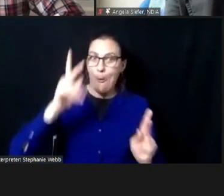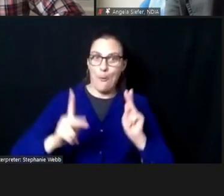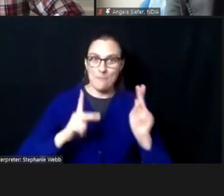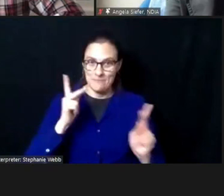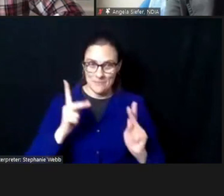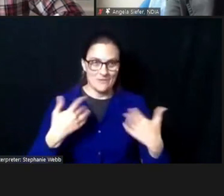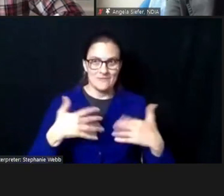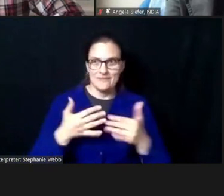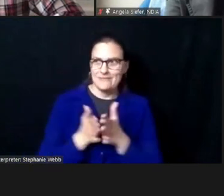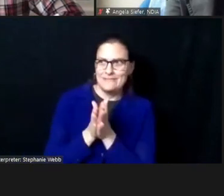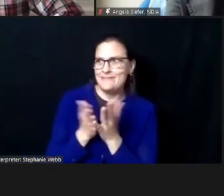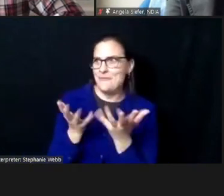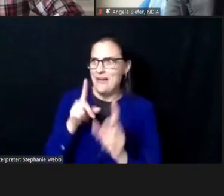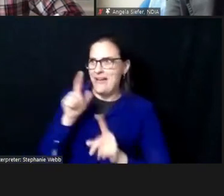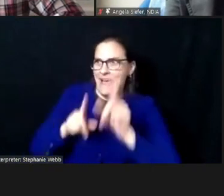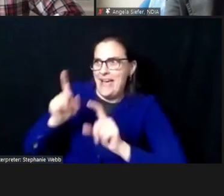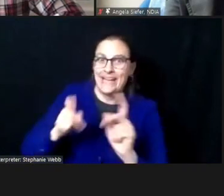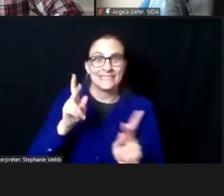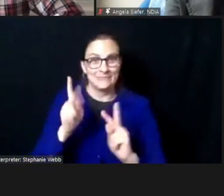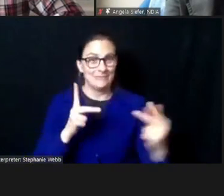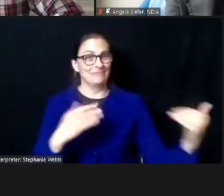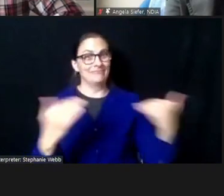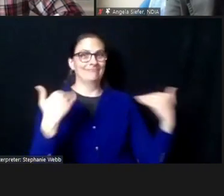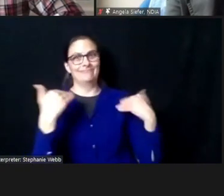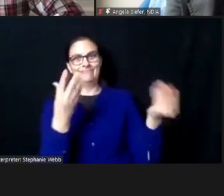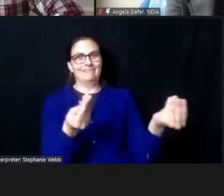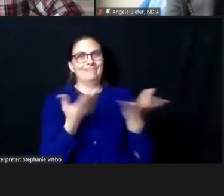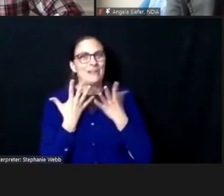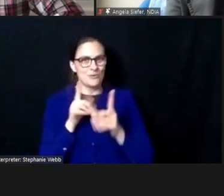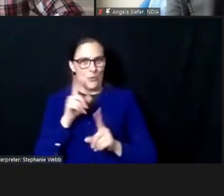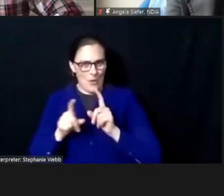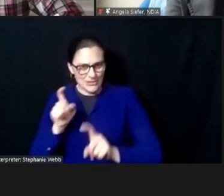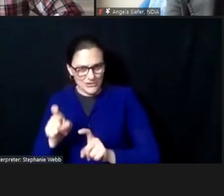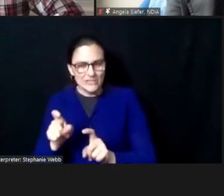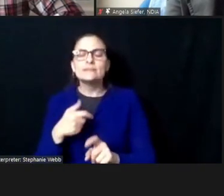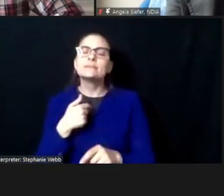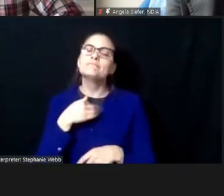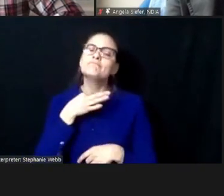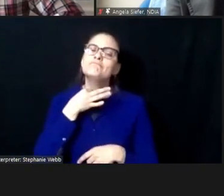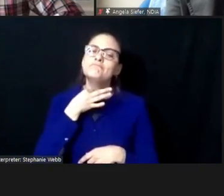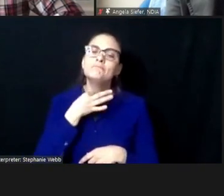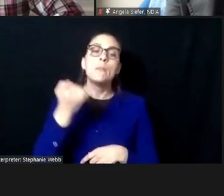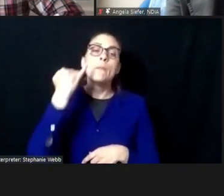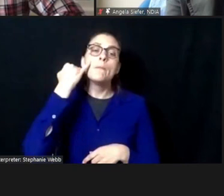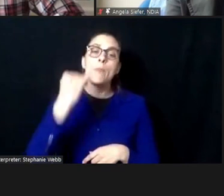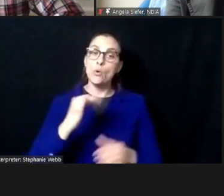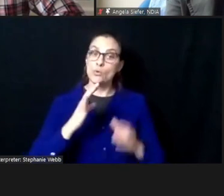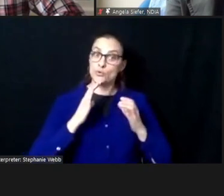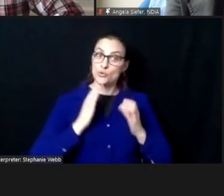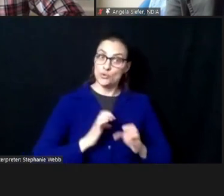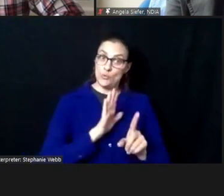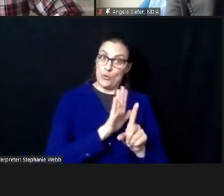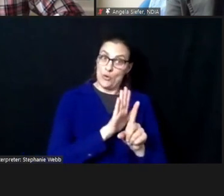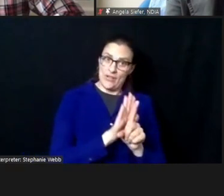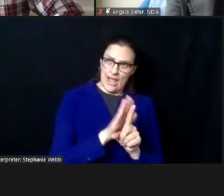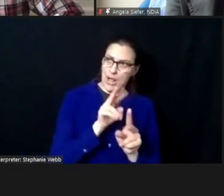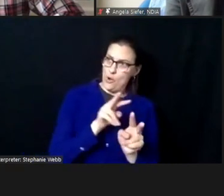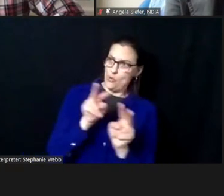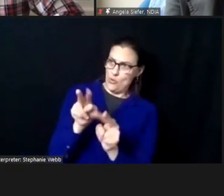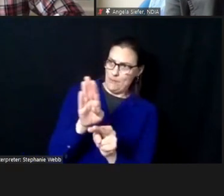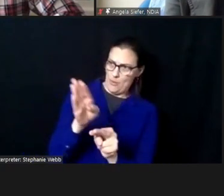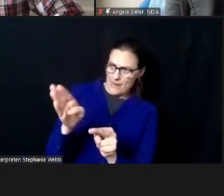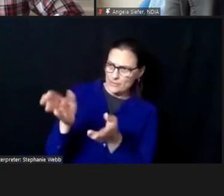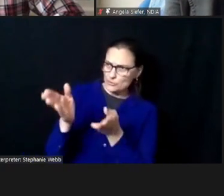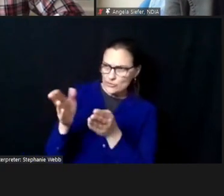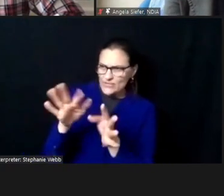table. But what are the risks for consumers if they misunderstand the details of broadband service or they're not clear on